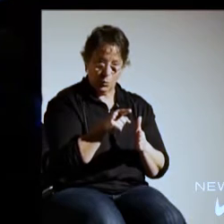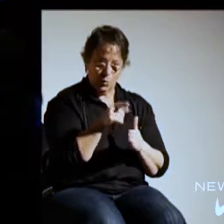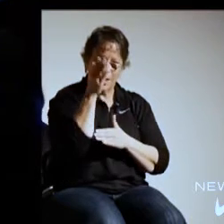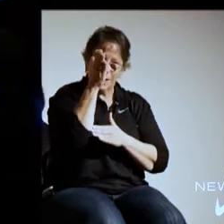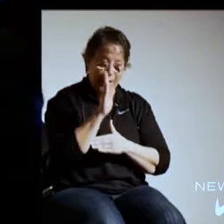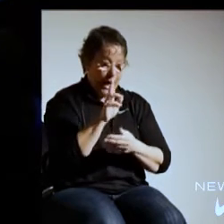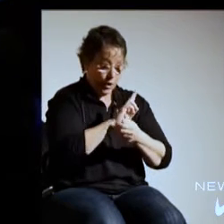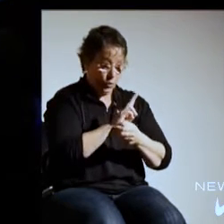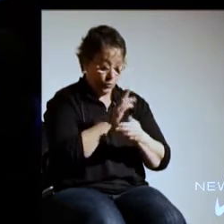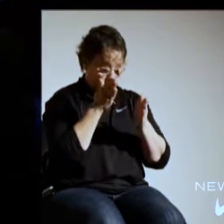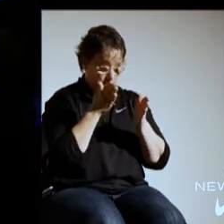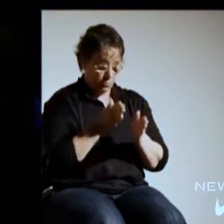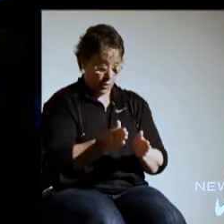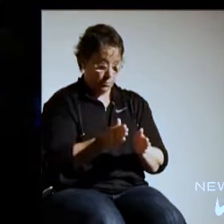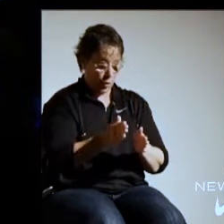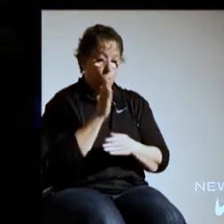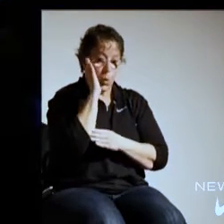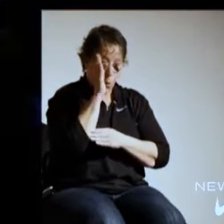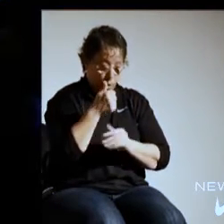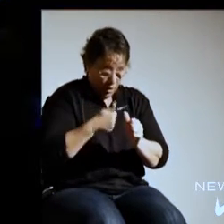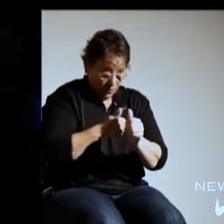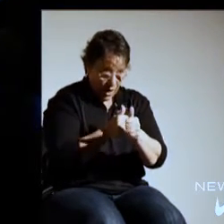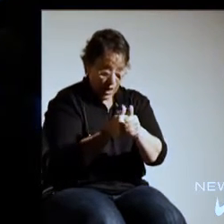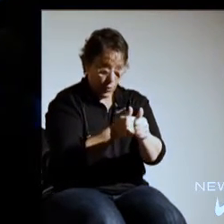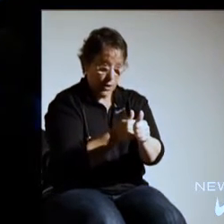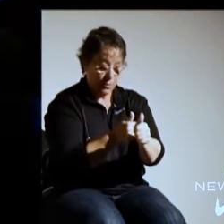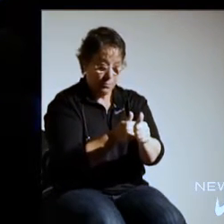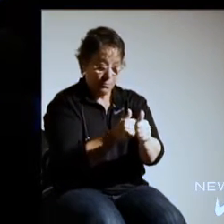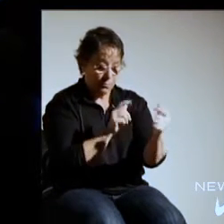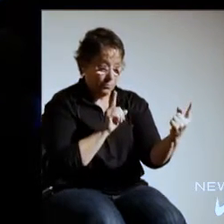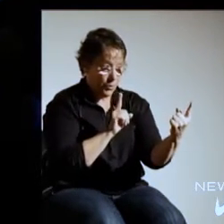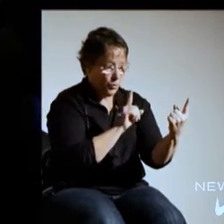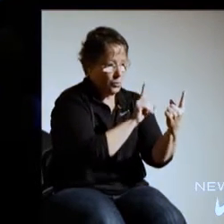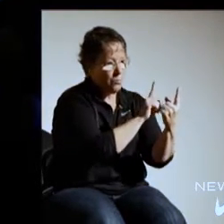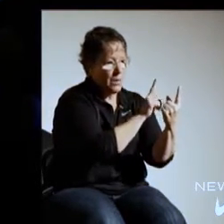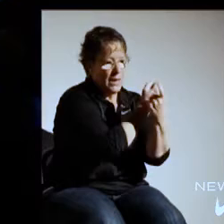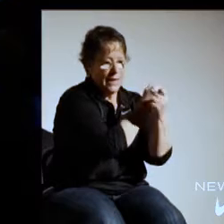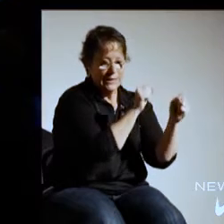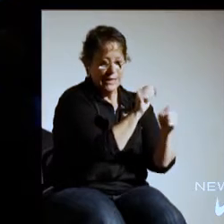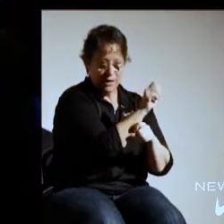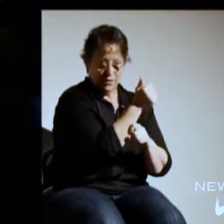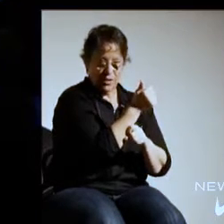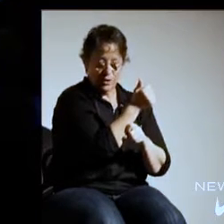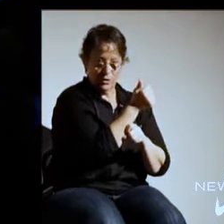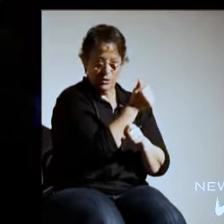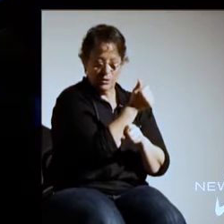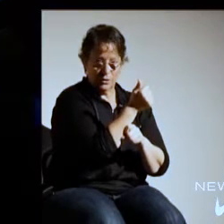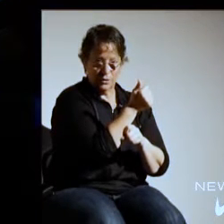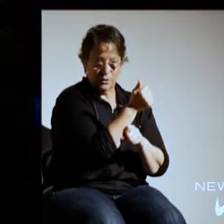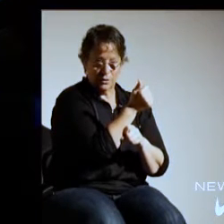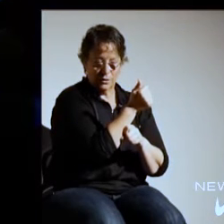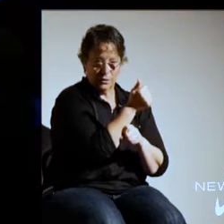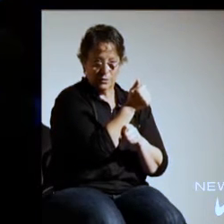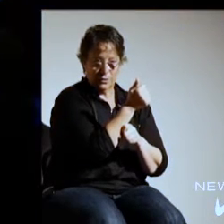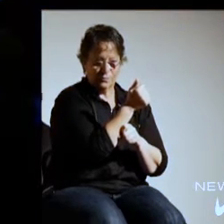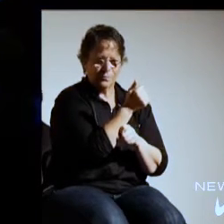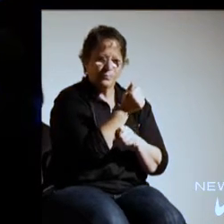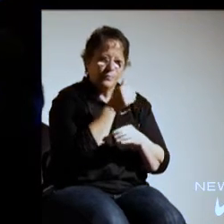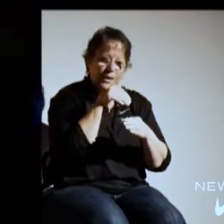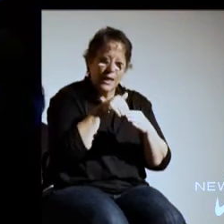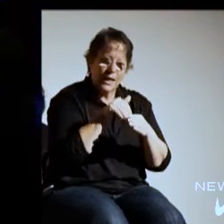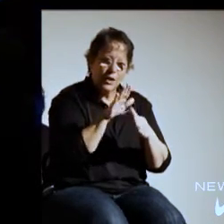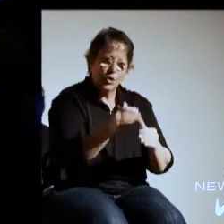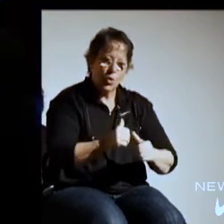will follow Him to save those who are not. It's true in your life. God's put people who